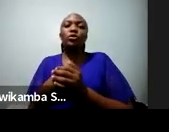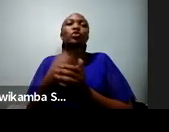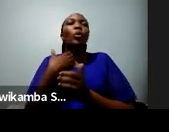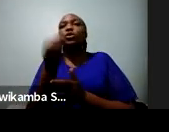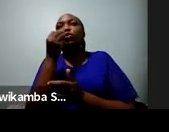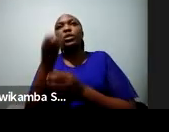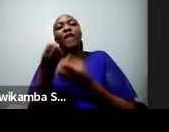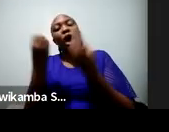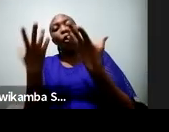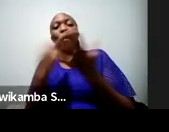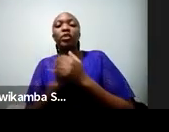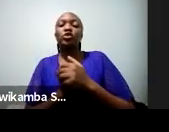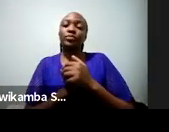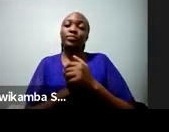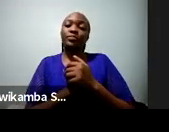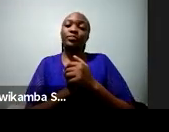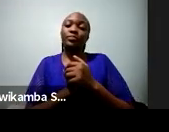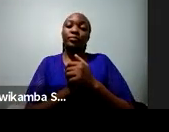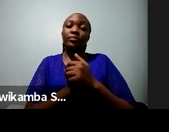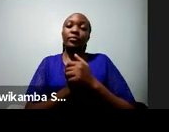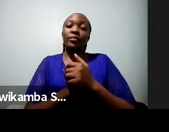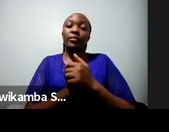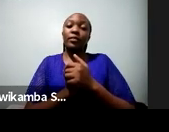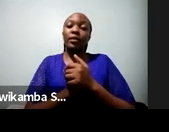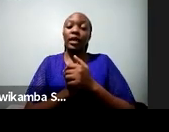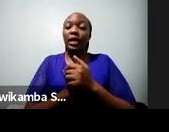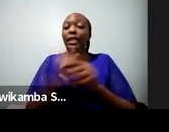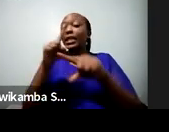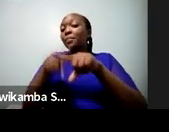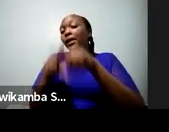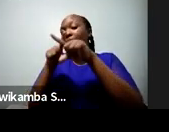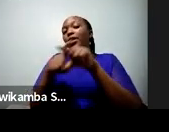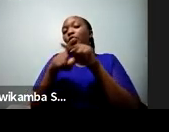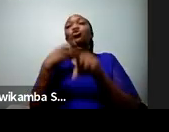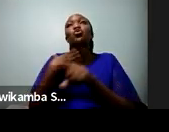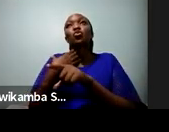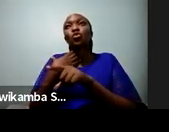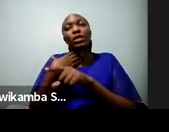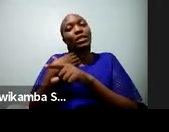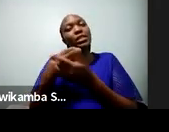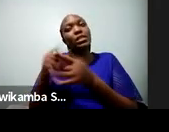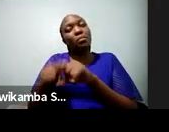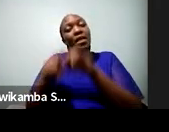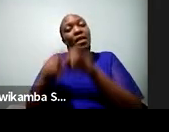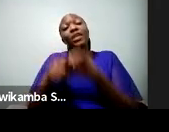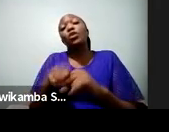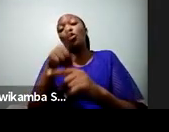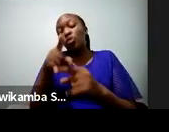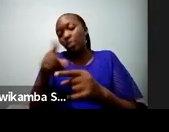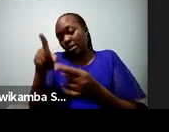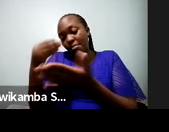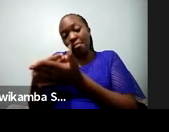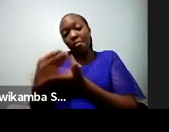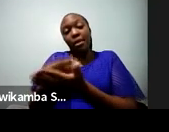or maybe Nando's and other places. You can even do with a coffee at Java and you're